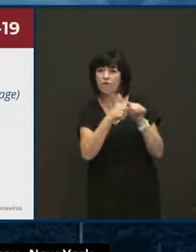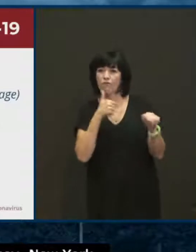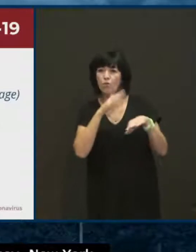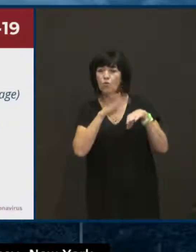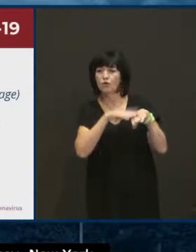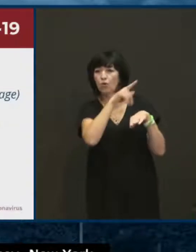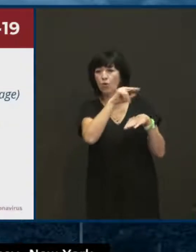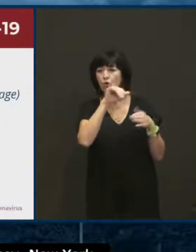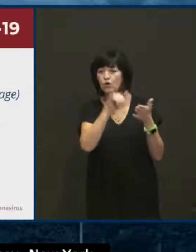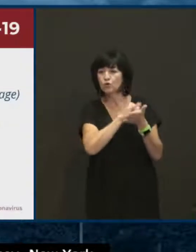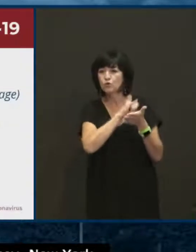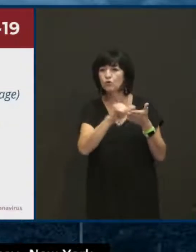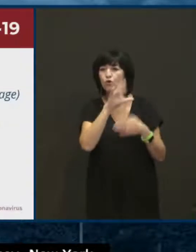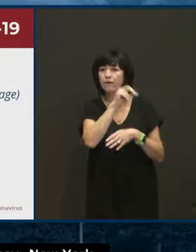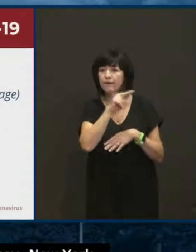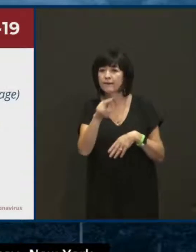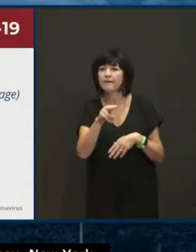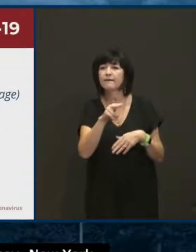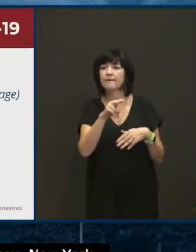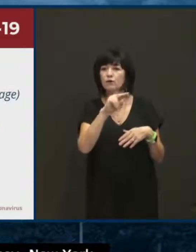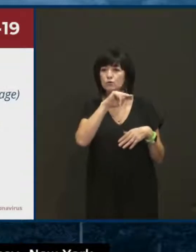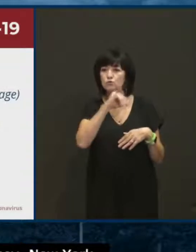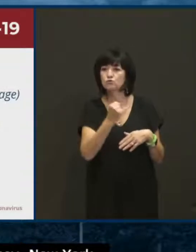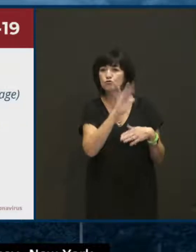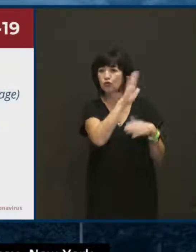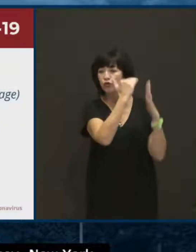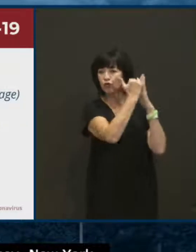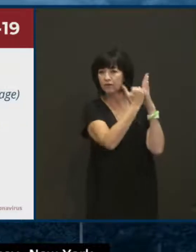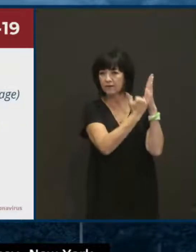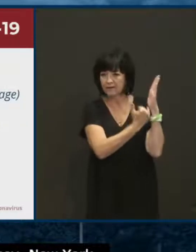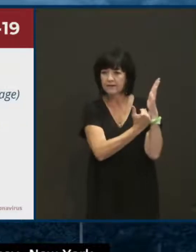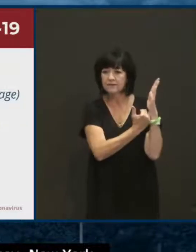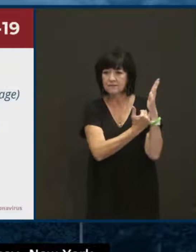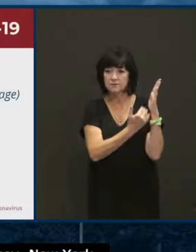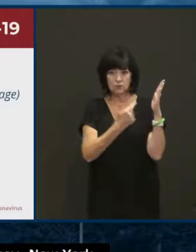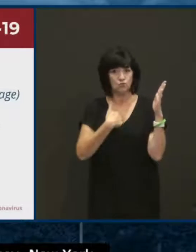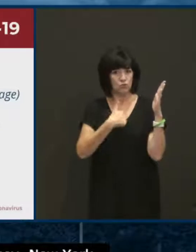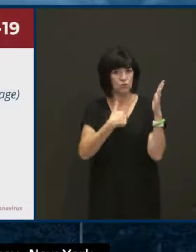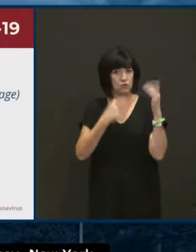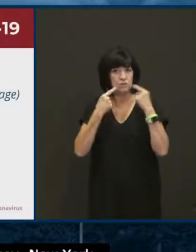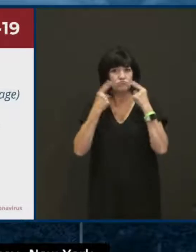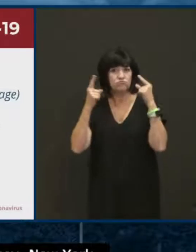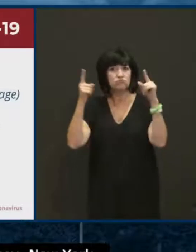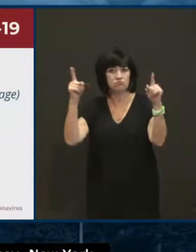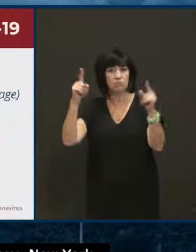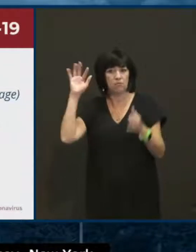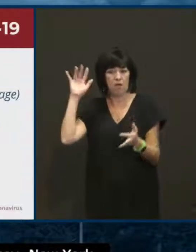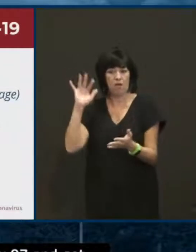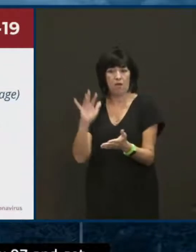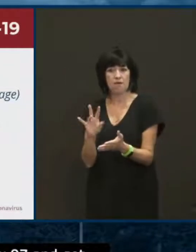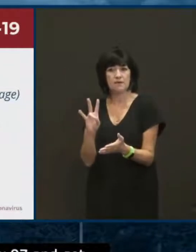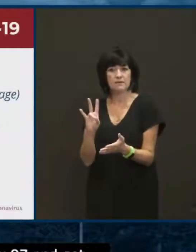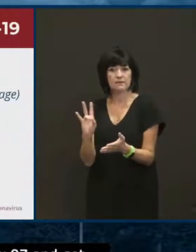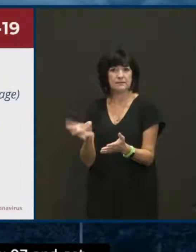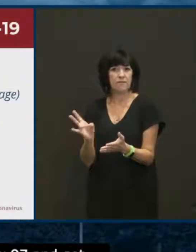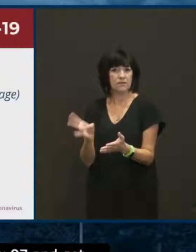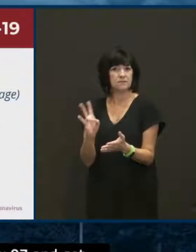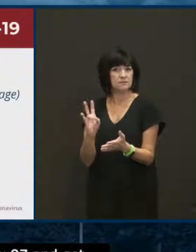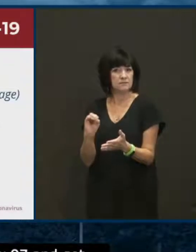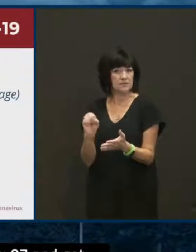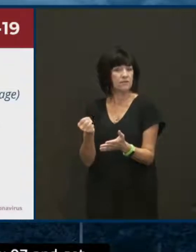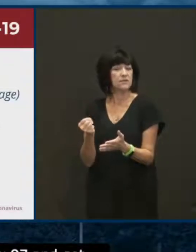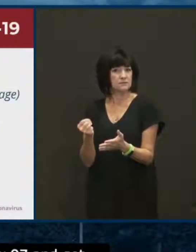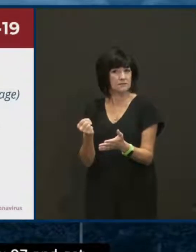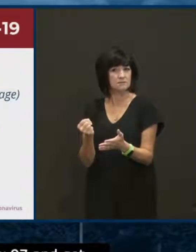above 97, below 97. We got below 90, and I think as low as into the 70s there in mid-August, and